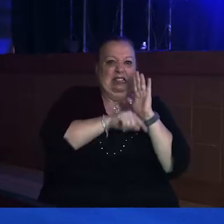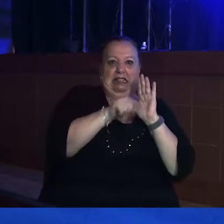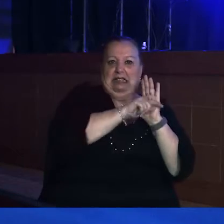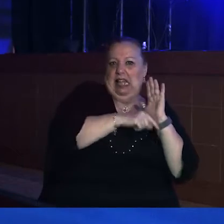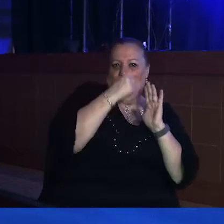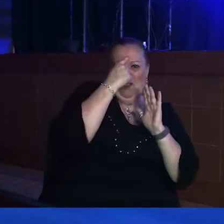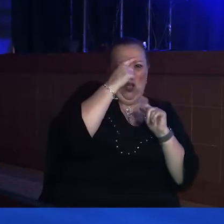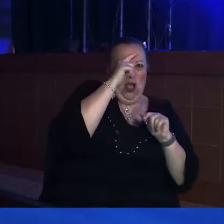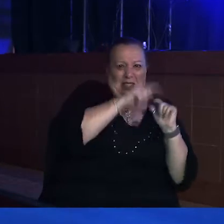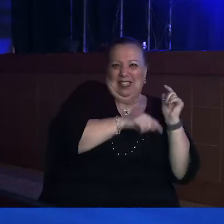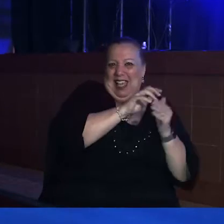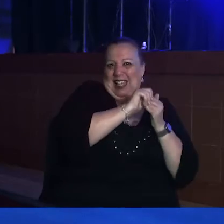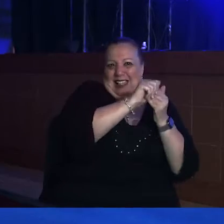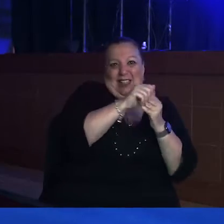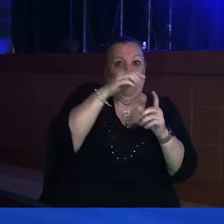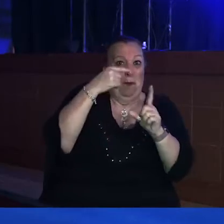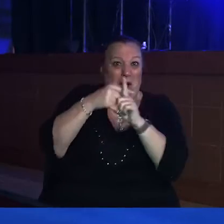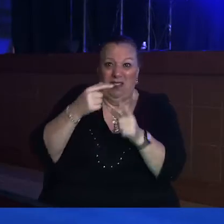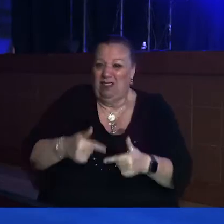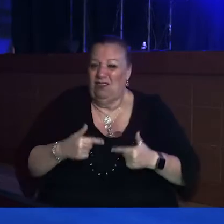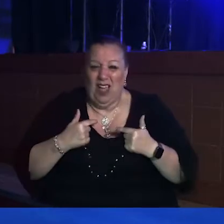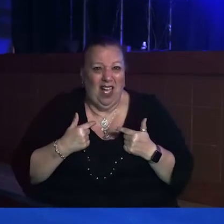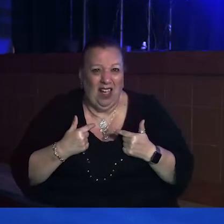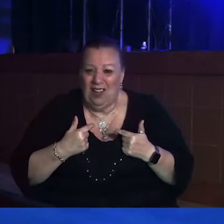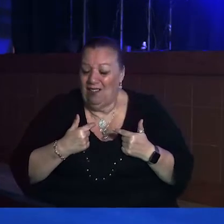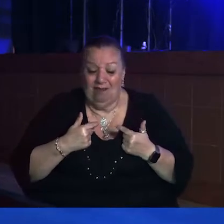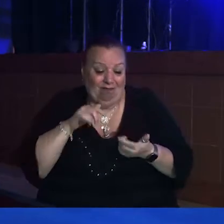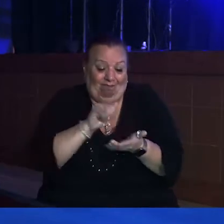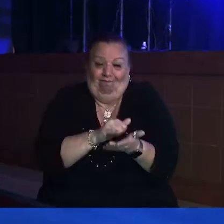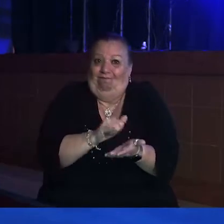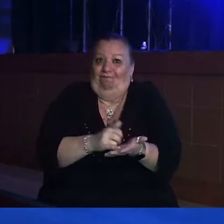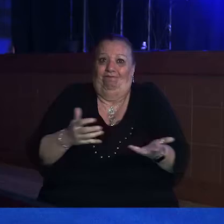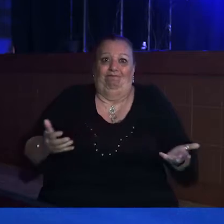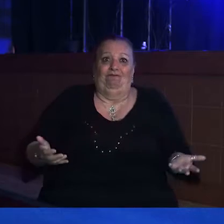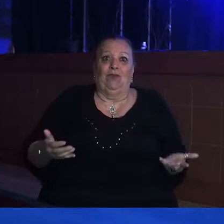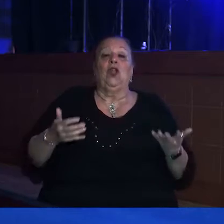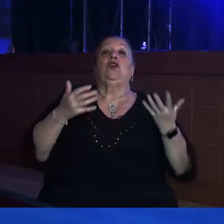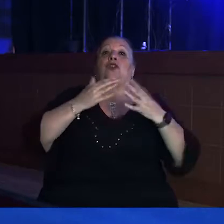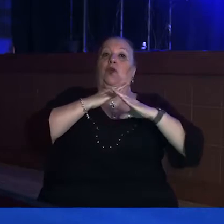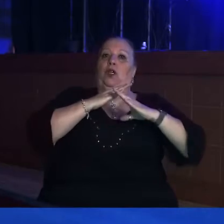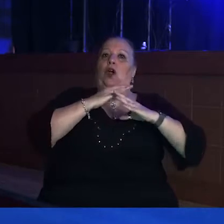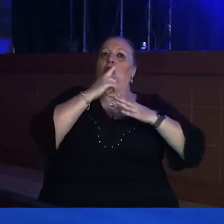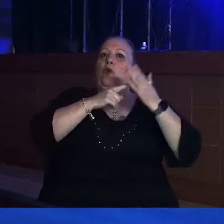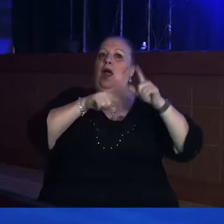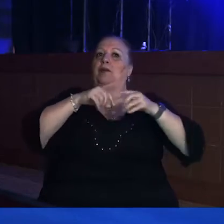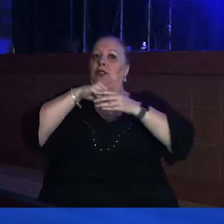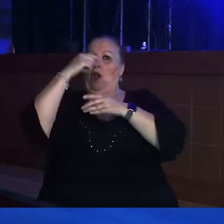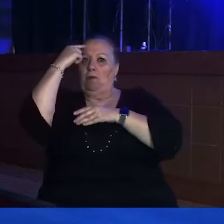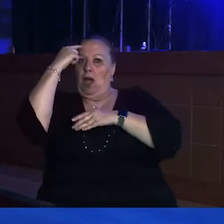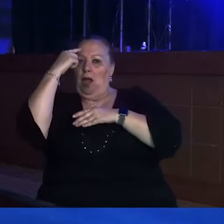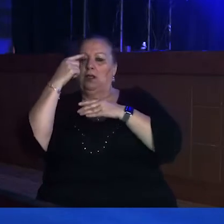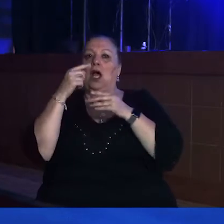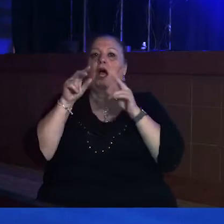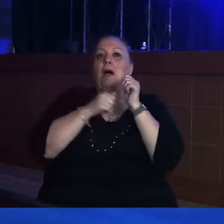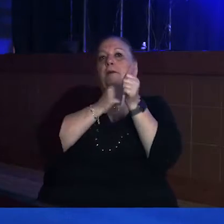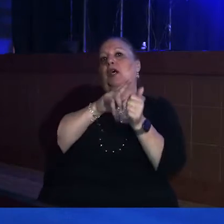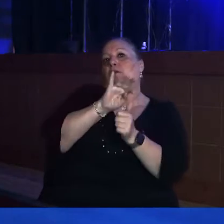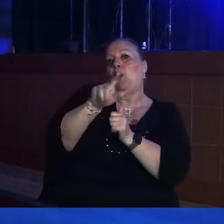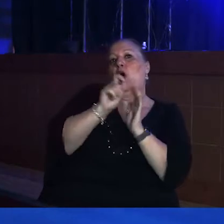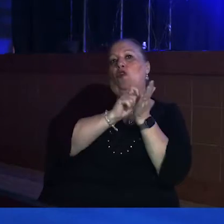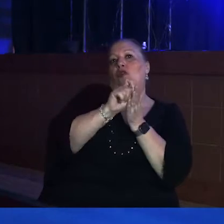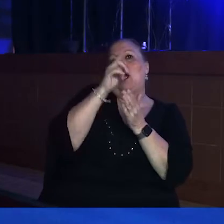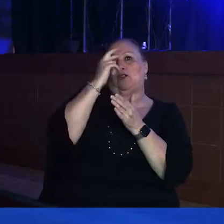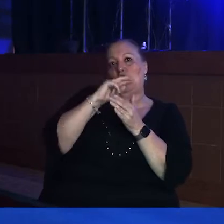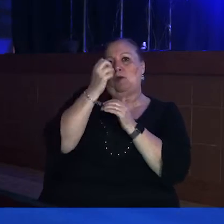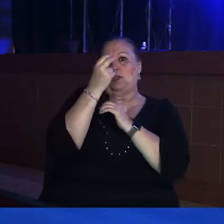to a positive life. They just can't. And so we guard what happens in our mind. Look at what the Apostle Paul writes in Romans